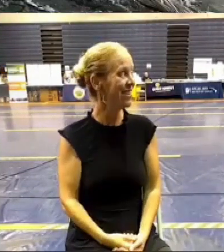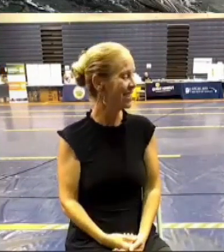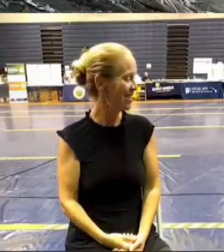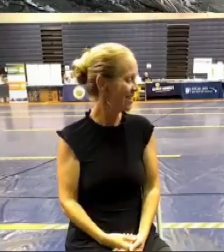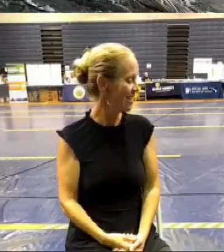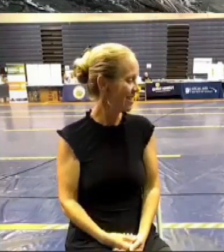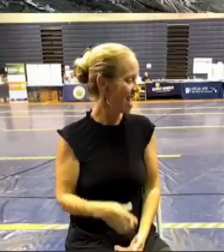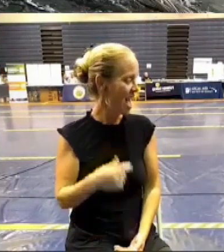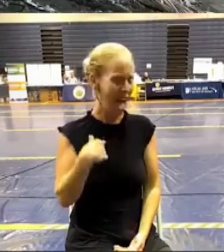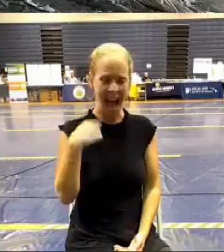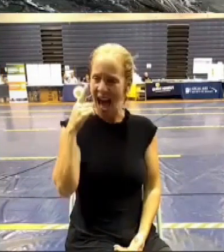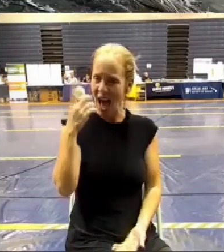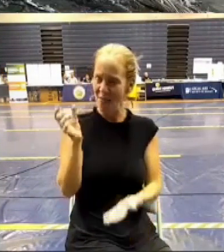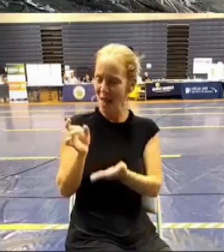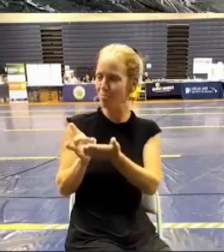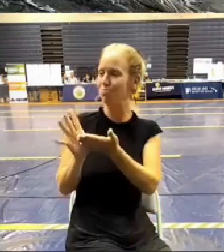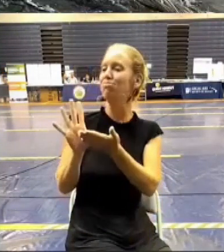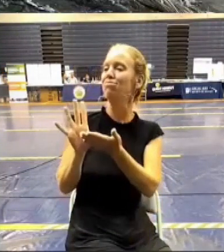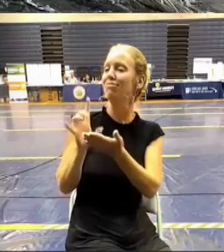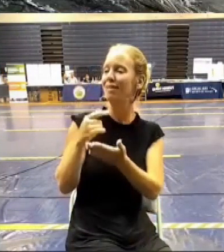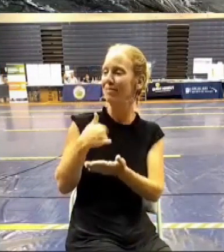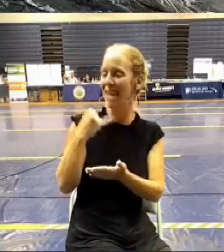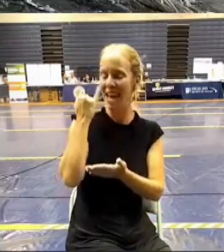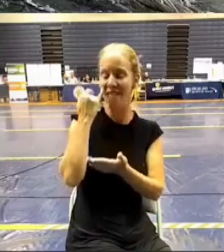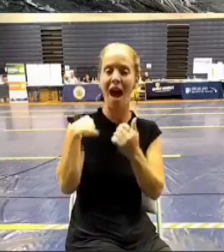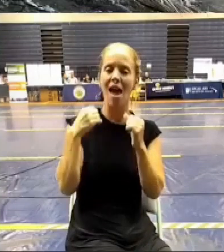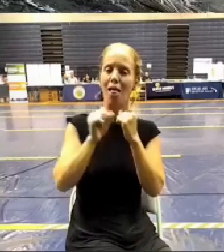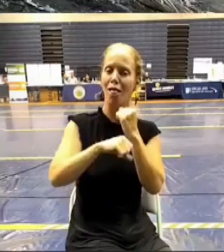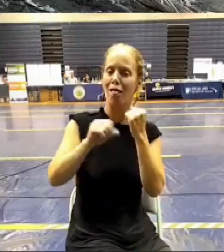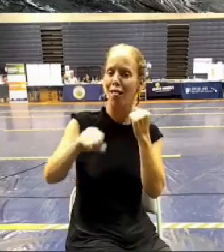I got gonged. They told me they're going to gong me if I went too long.